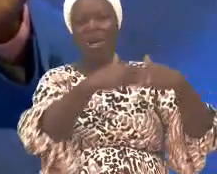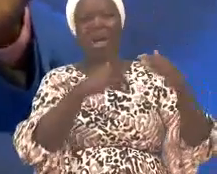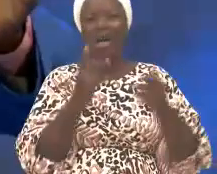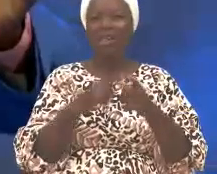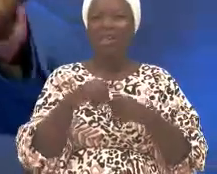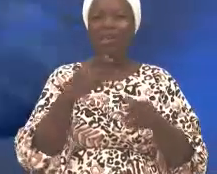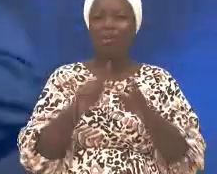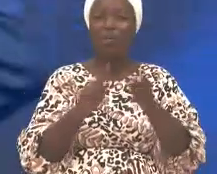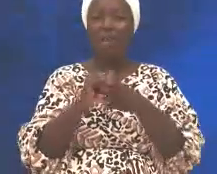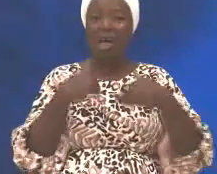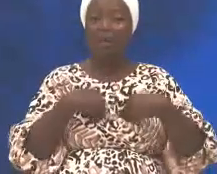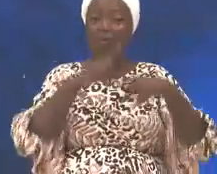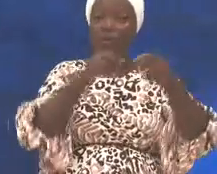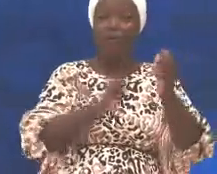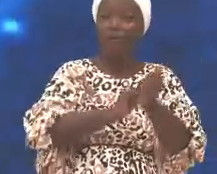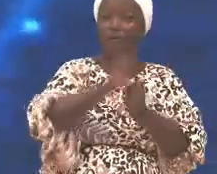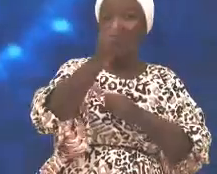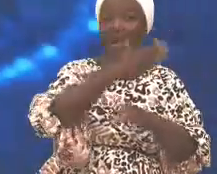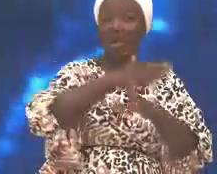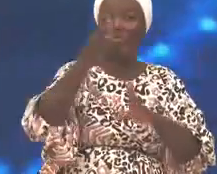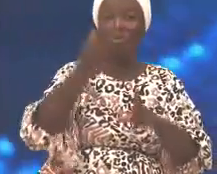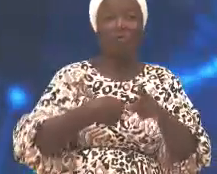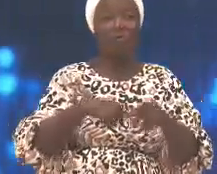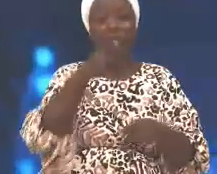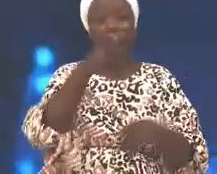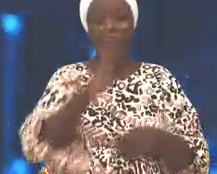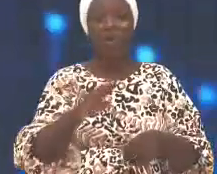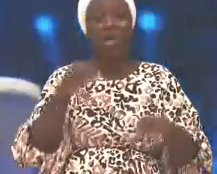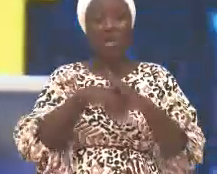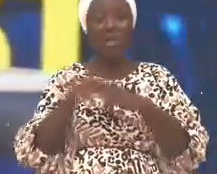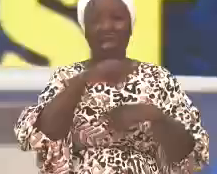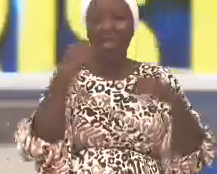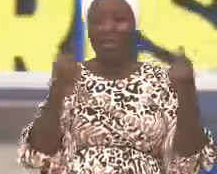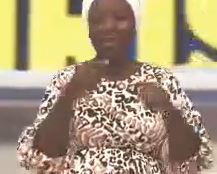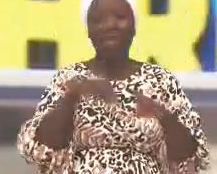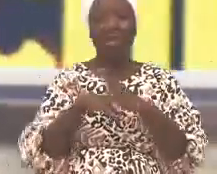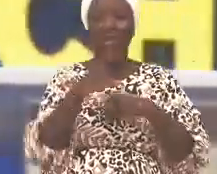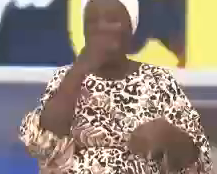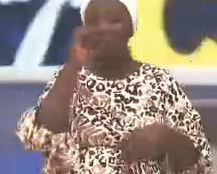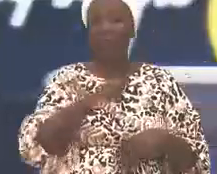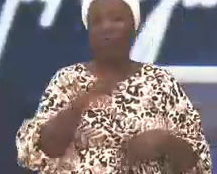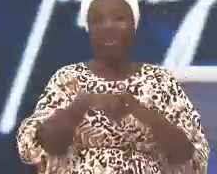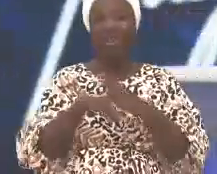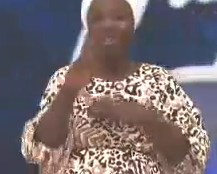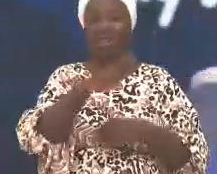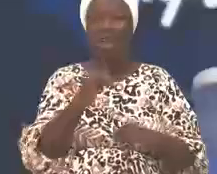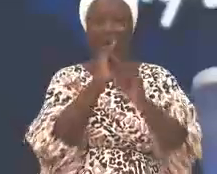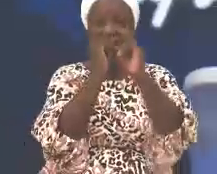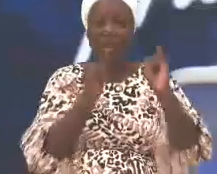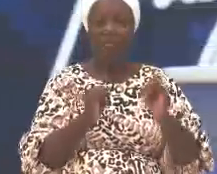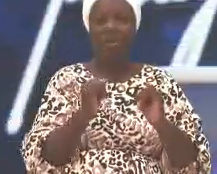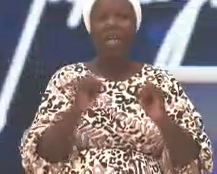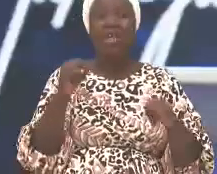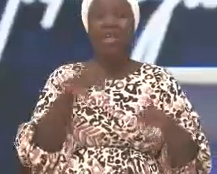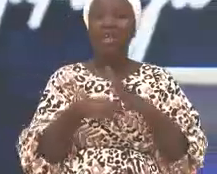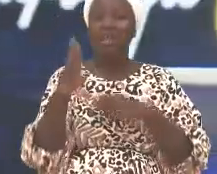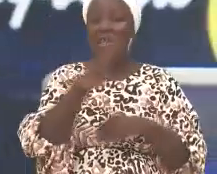gone far away from God in their sin, in their evil, in their idolatry, in